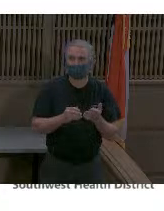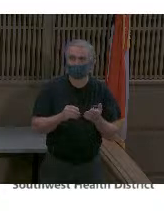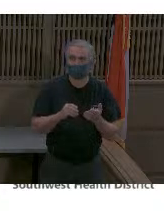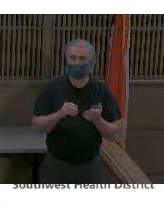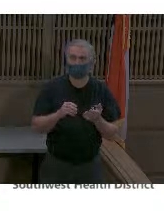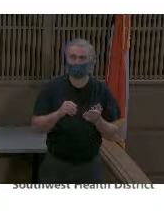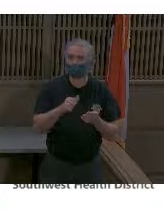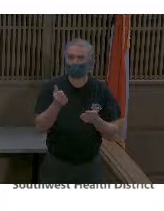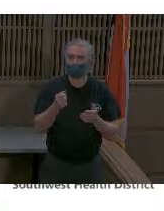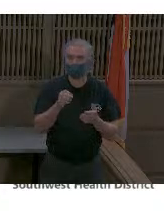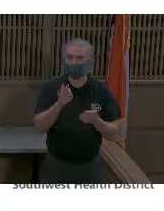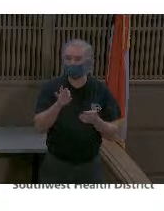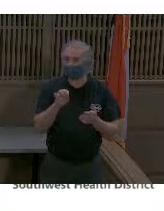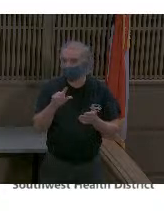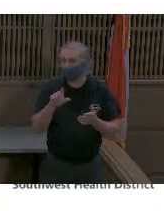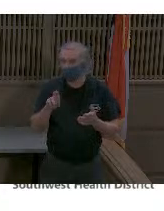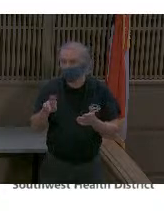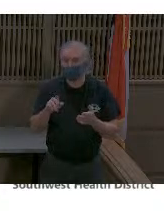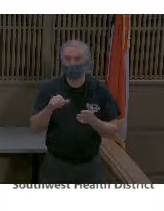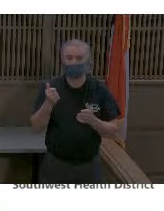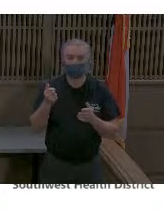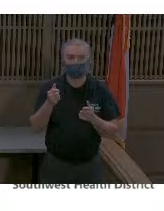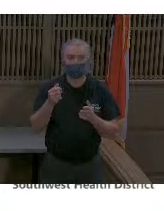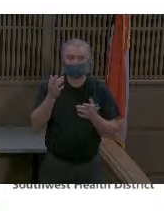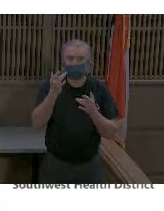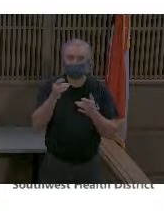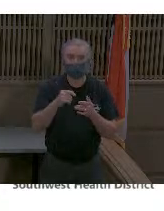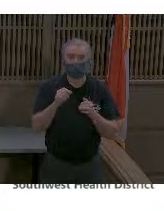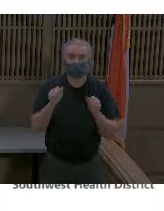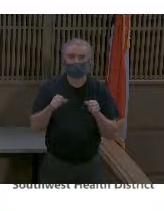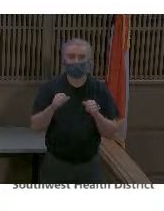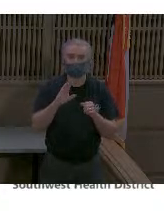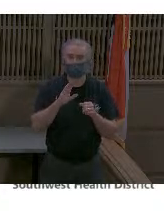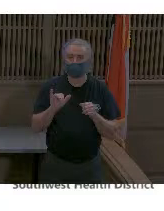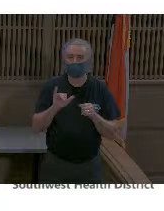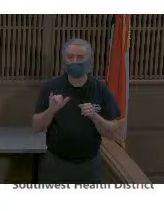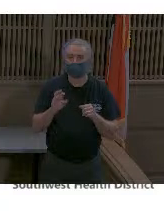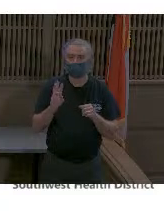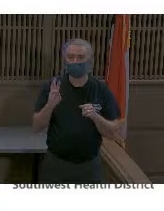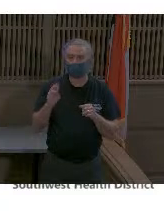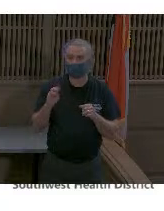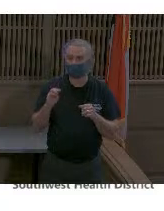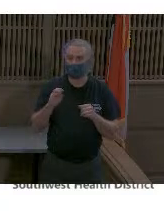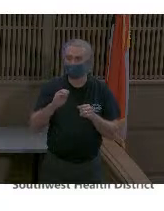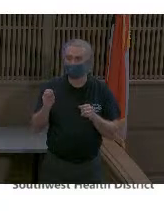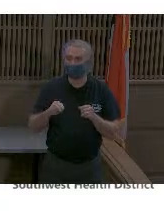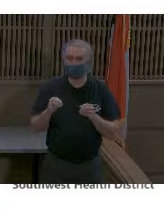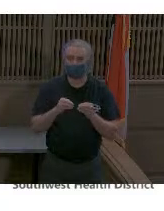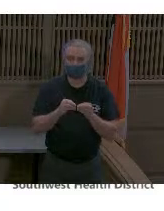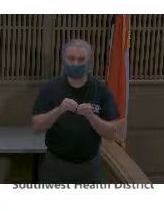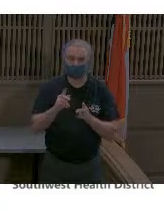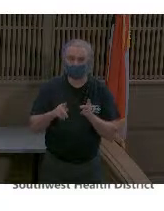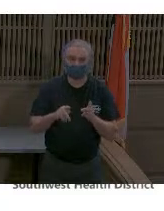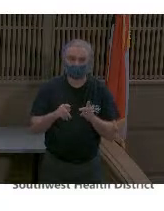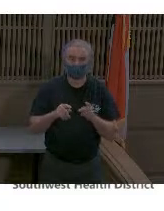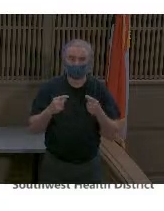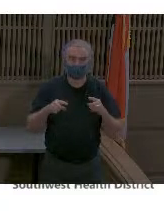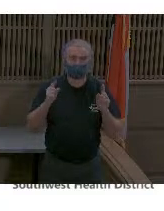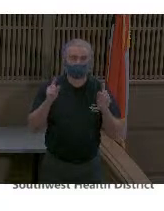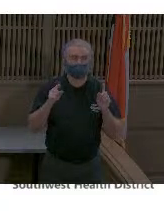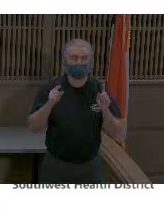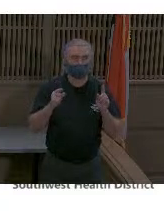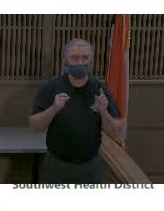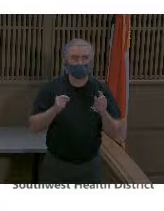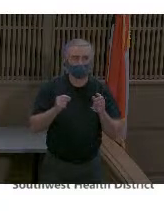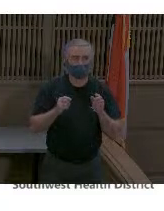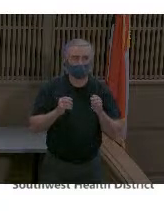for COVID, but we do know that we're not there yet, and the more people who survive an infection and the more people who get